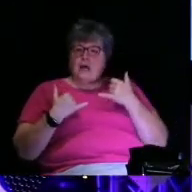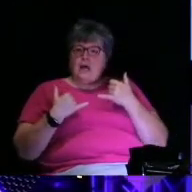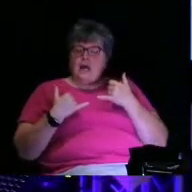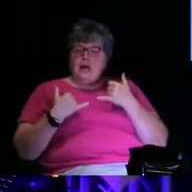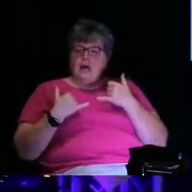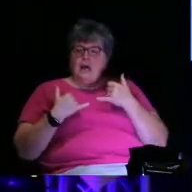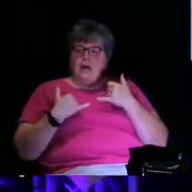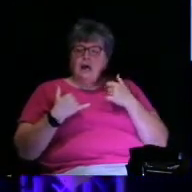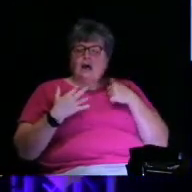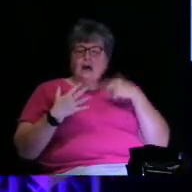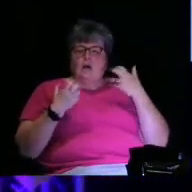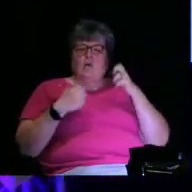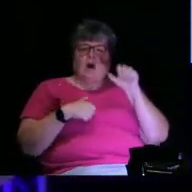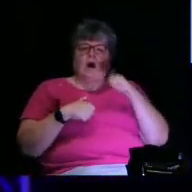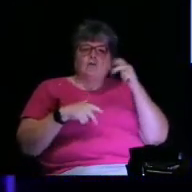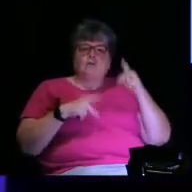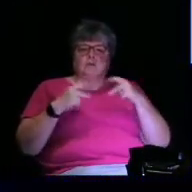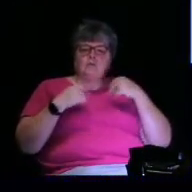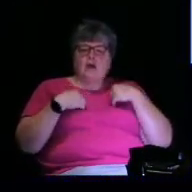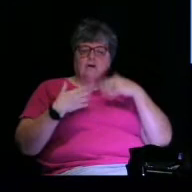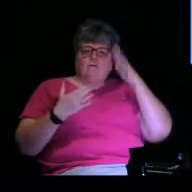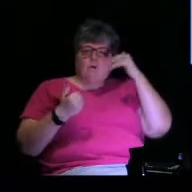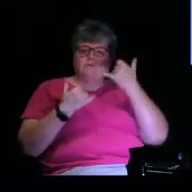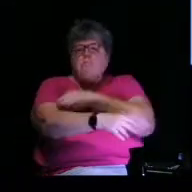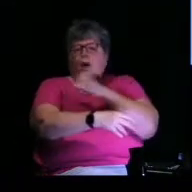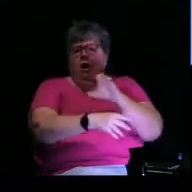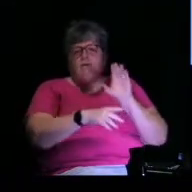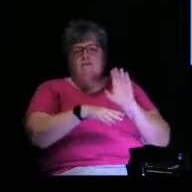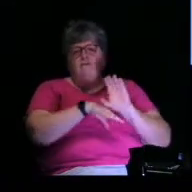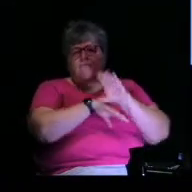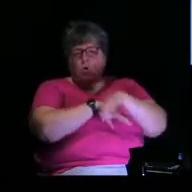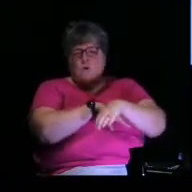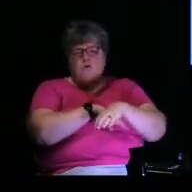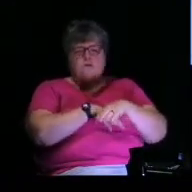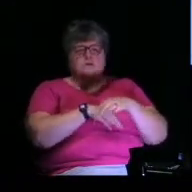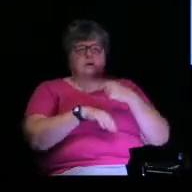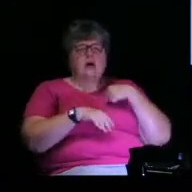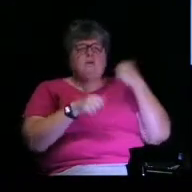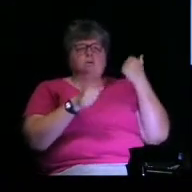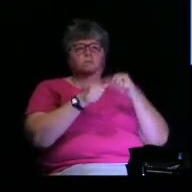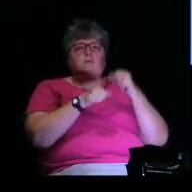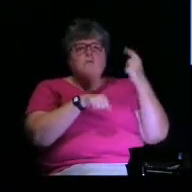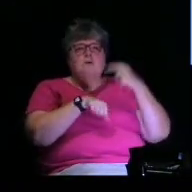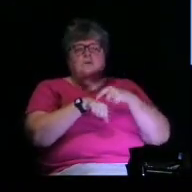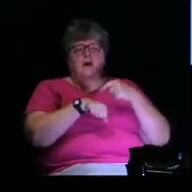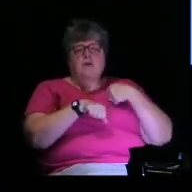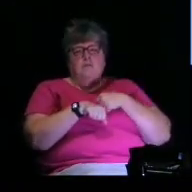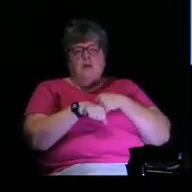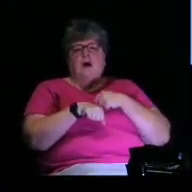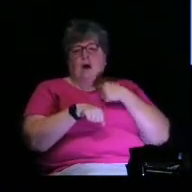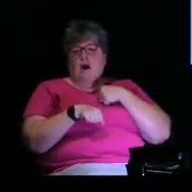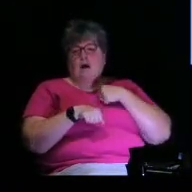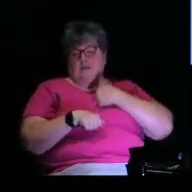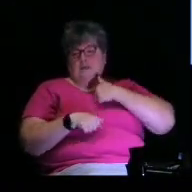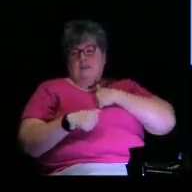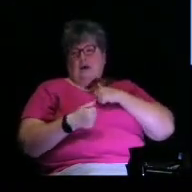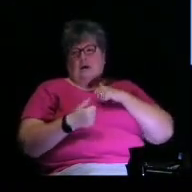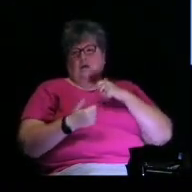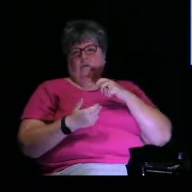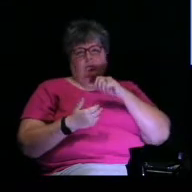hope today. Hope is a powerful force. I remember a time when I was losing hope. I was feeling